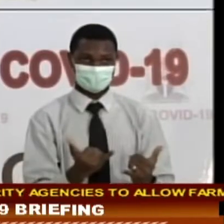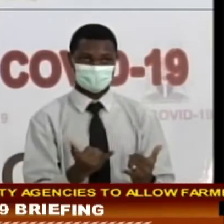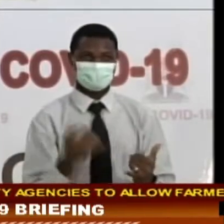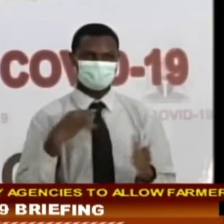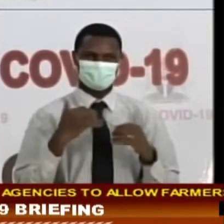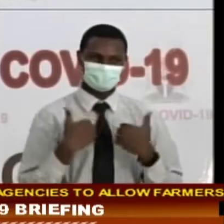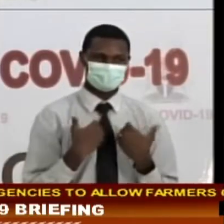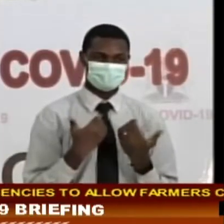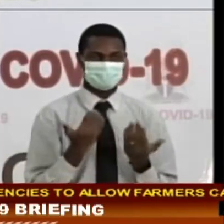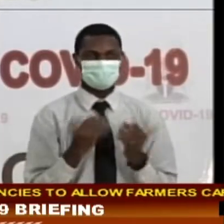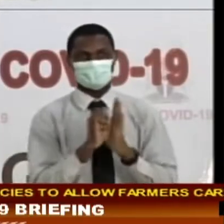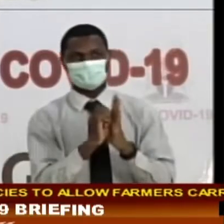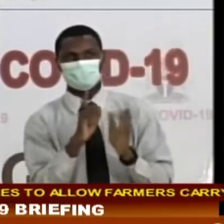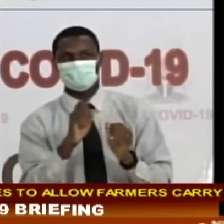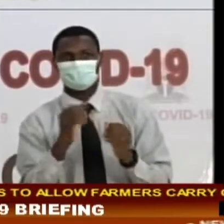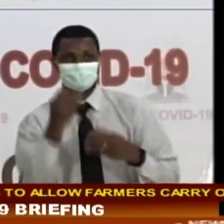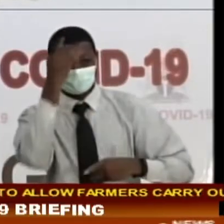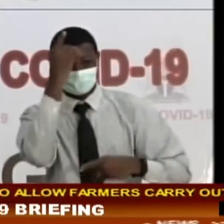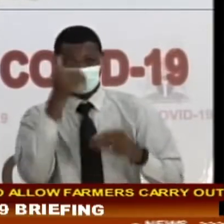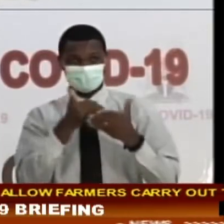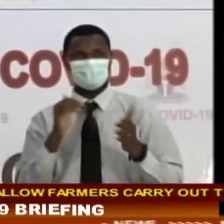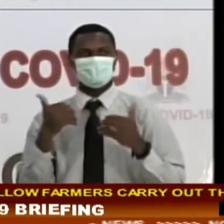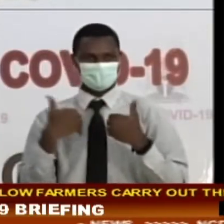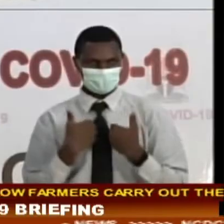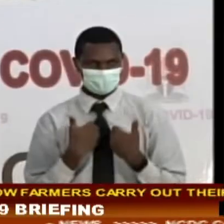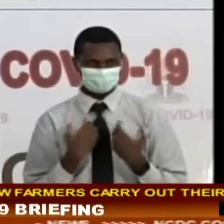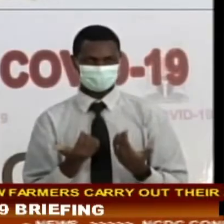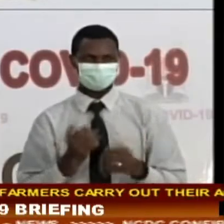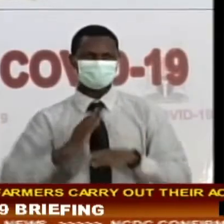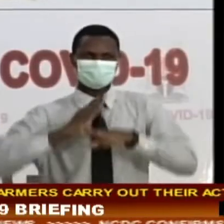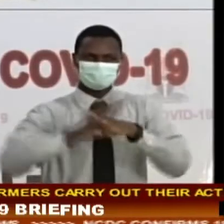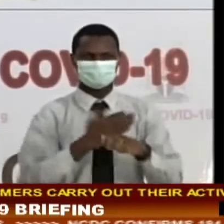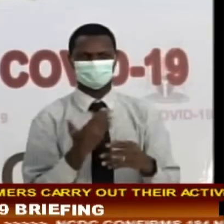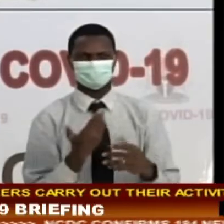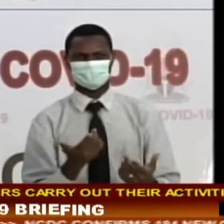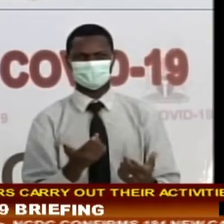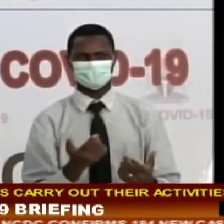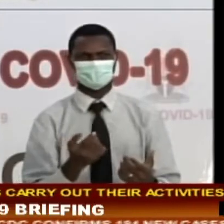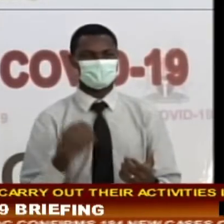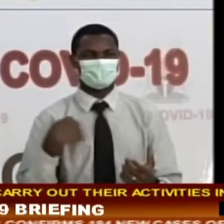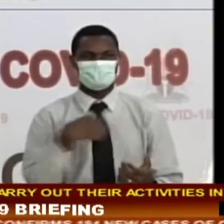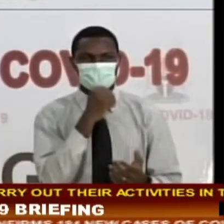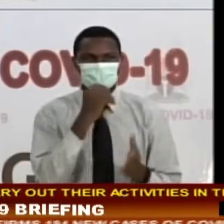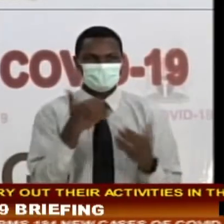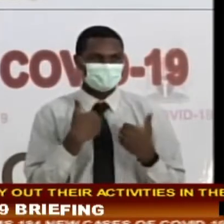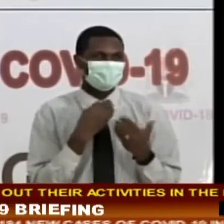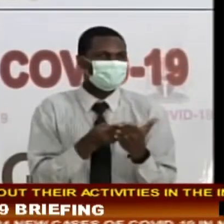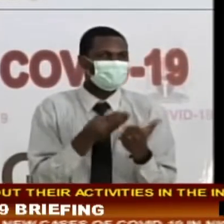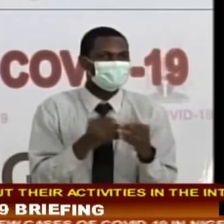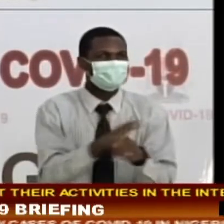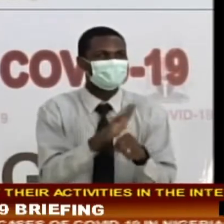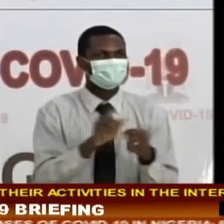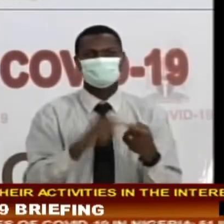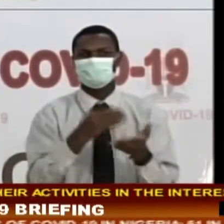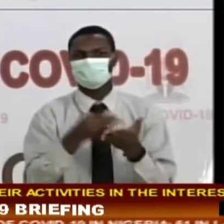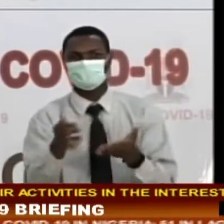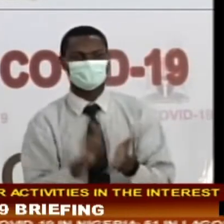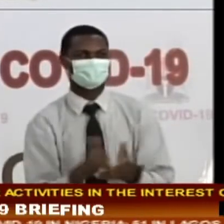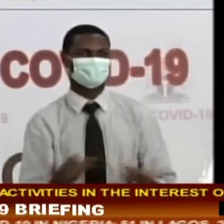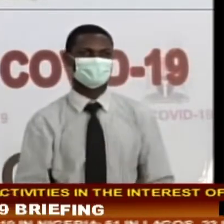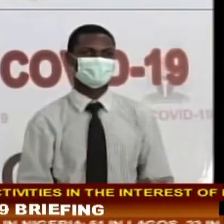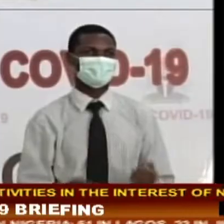years but because this vaccine cost about $50 per shot we don't have access to it in Nigeria so we have